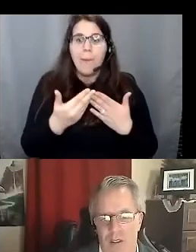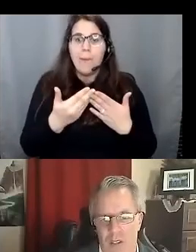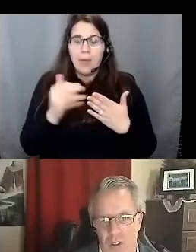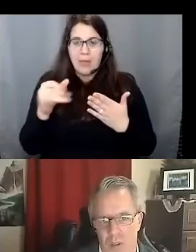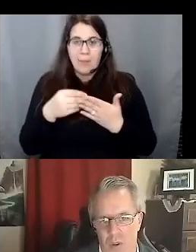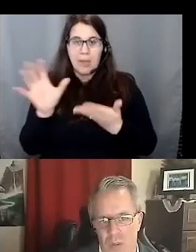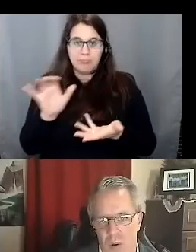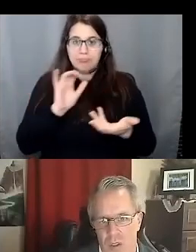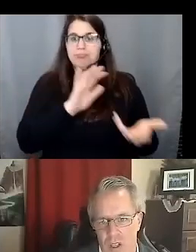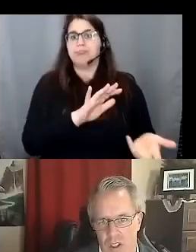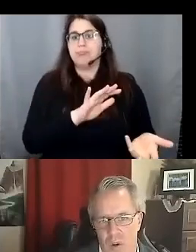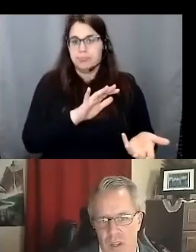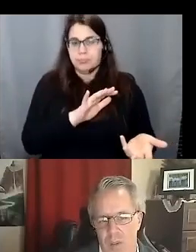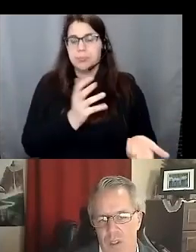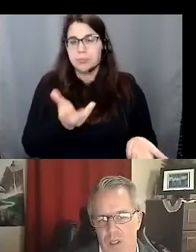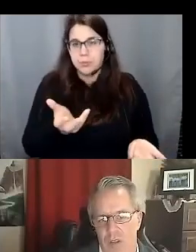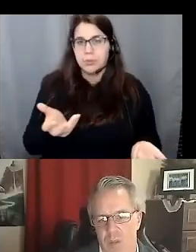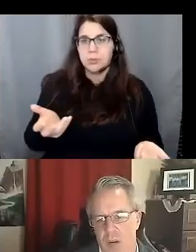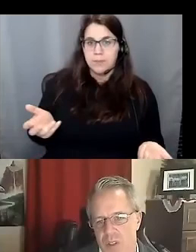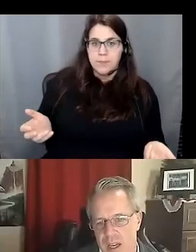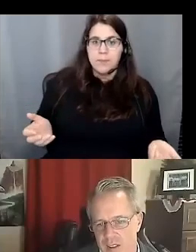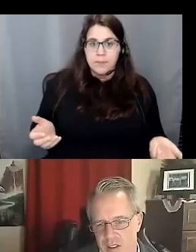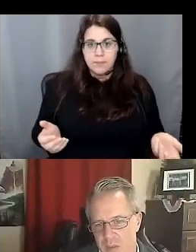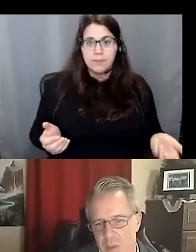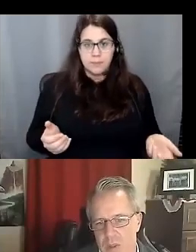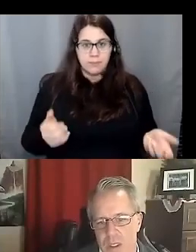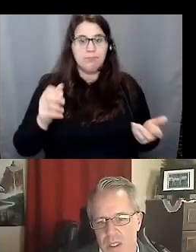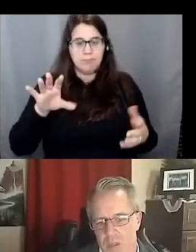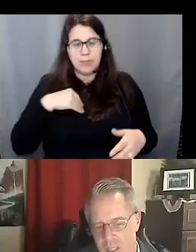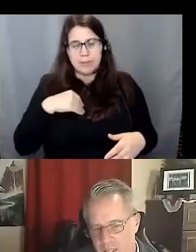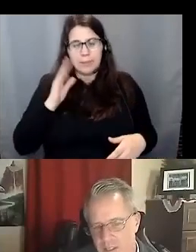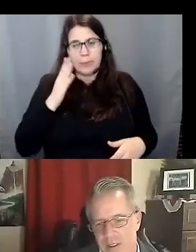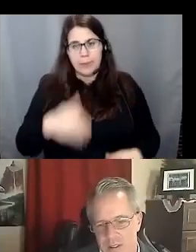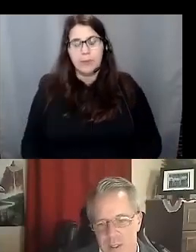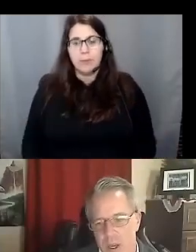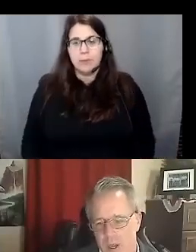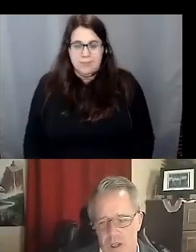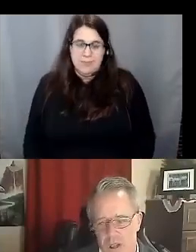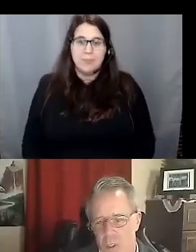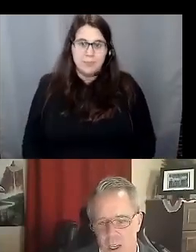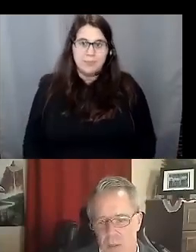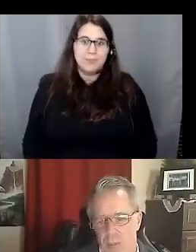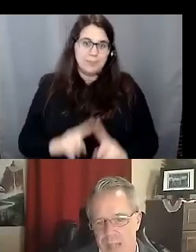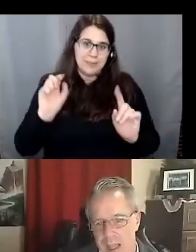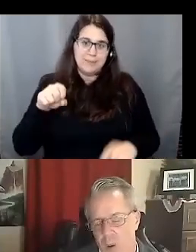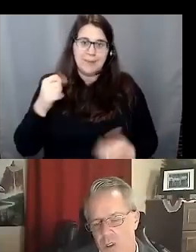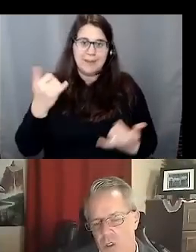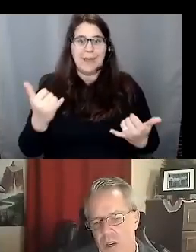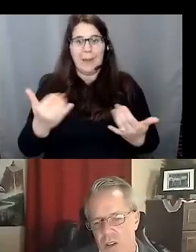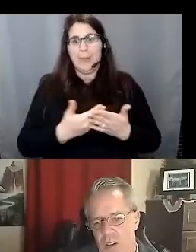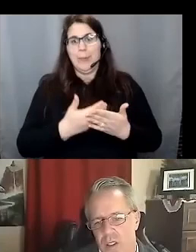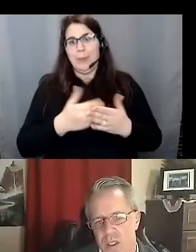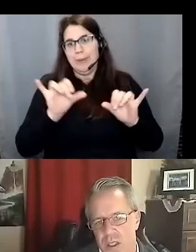that's contributed through payroll deduction to go to that particular investment option, that is acceptable. But yes, the way the system is set up now with